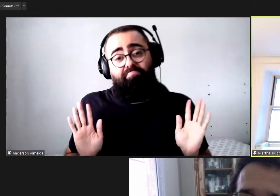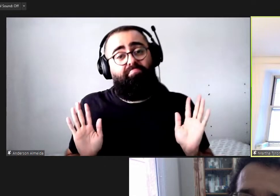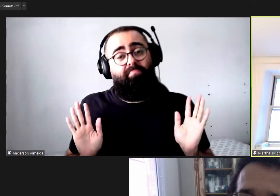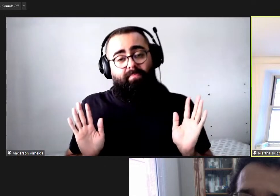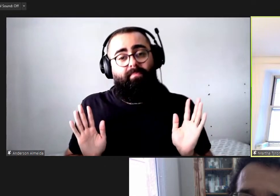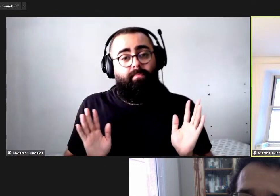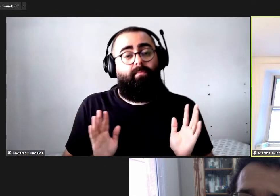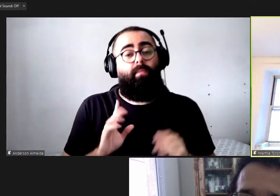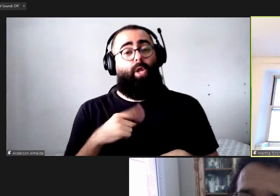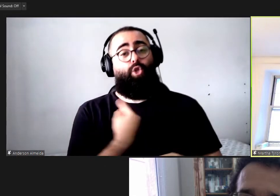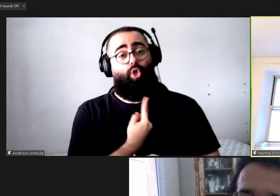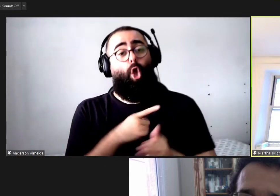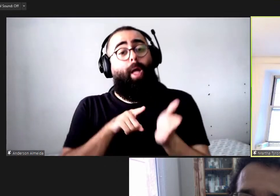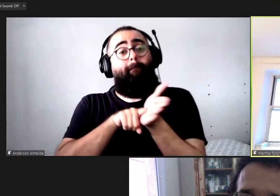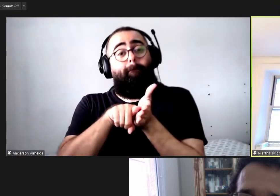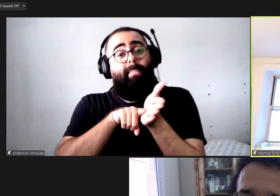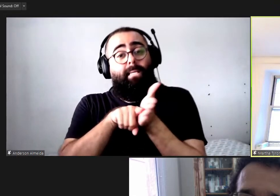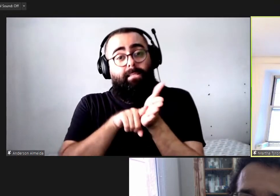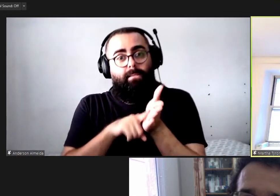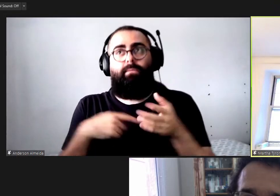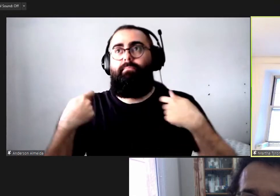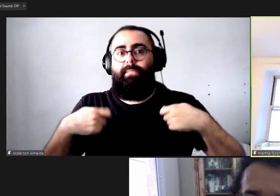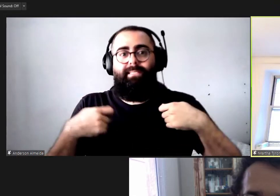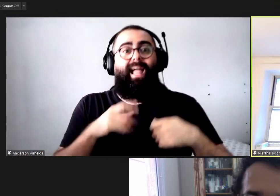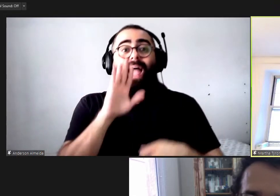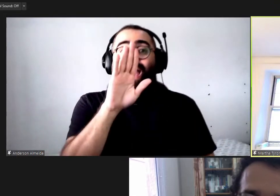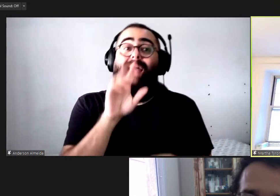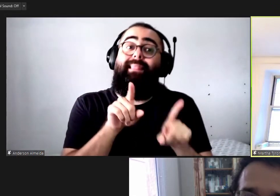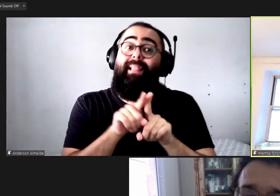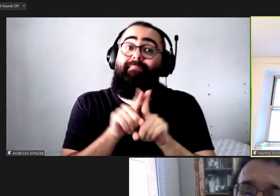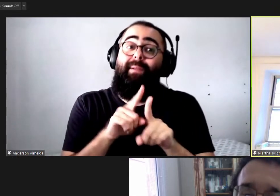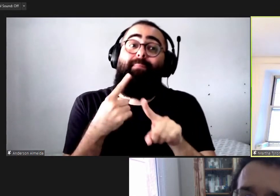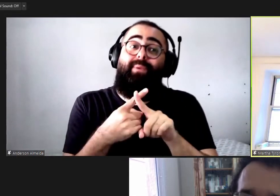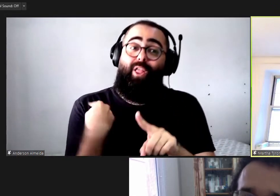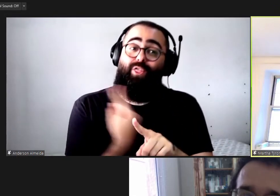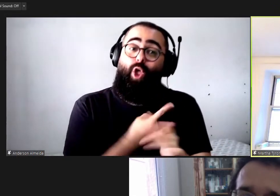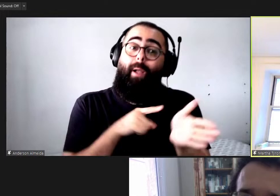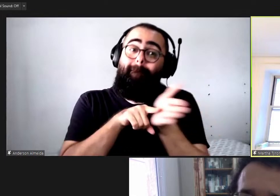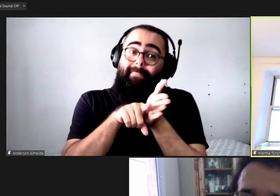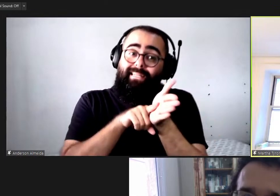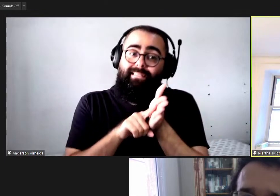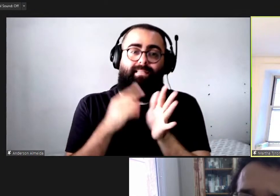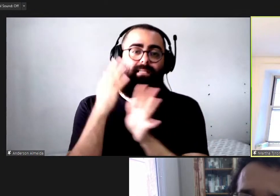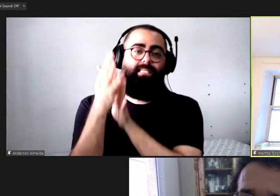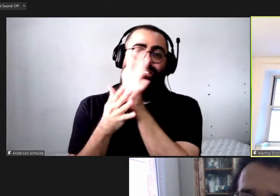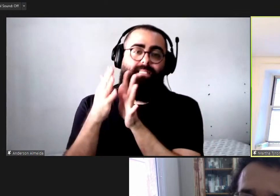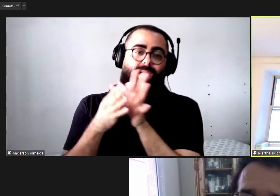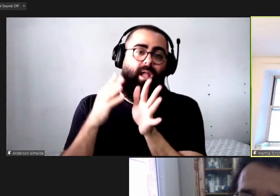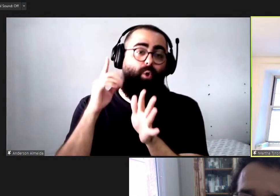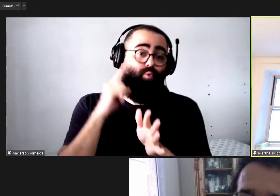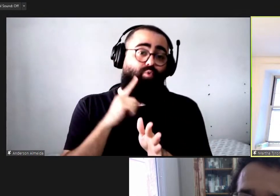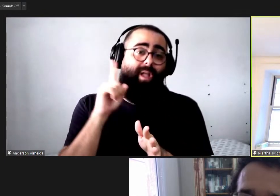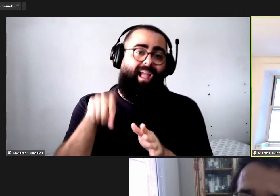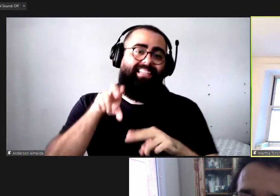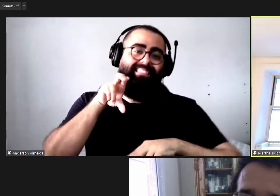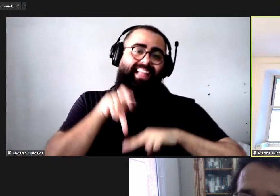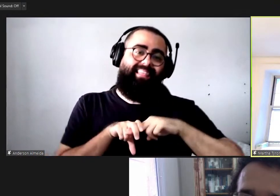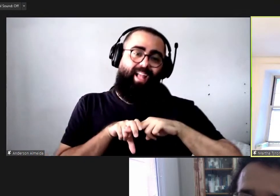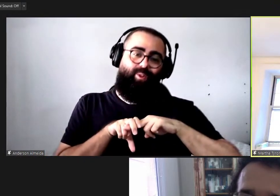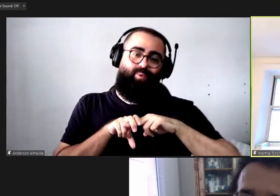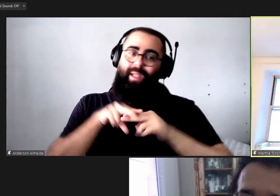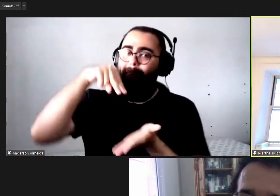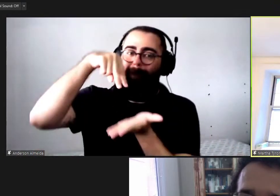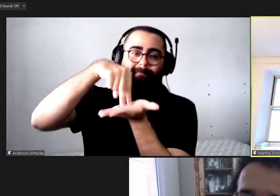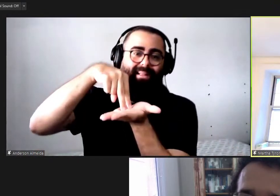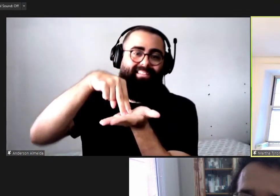were doing, the signer was seated. So it's not clear if the torso would move more if it